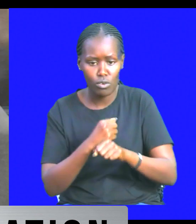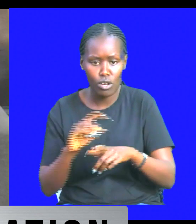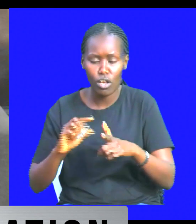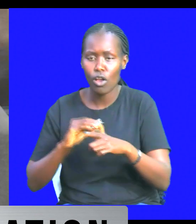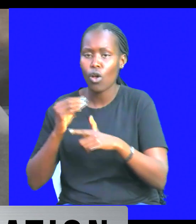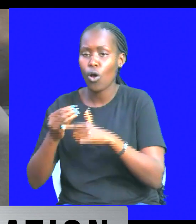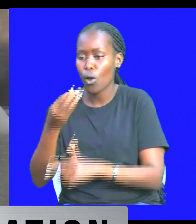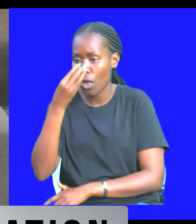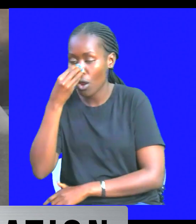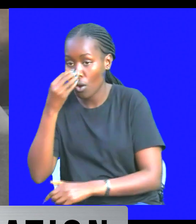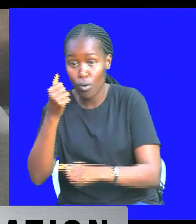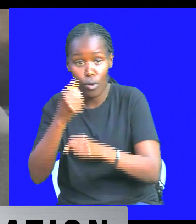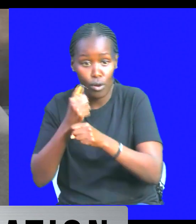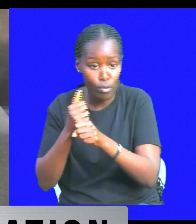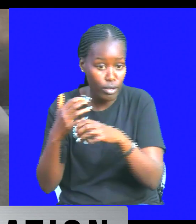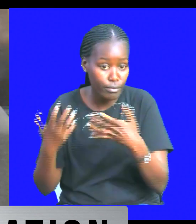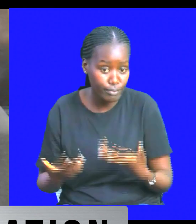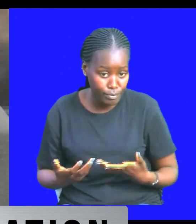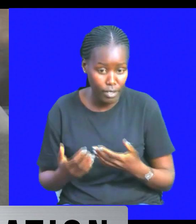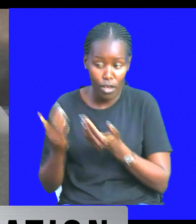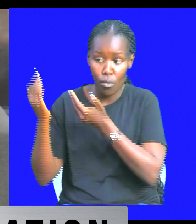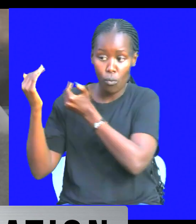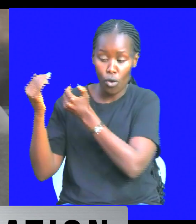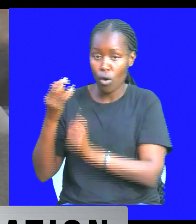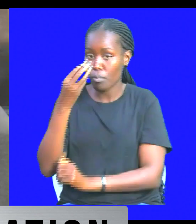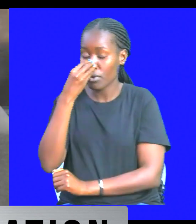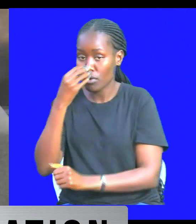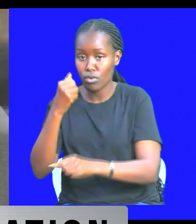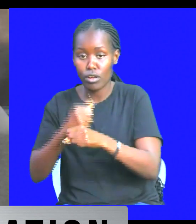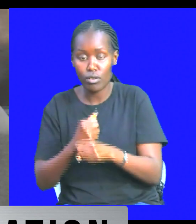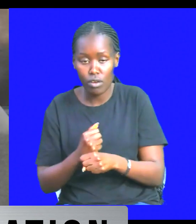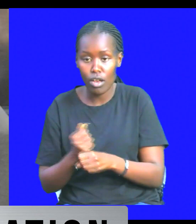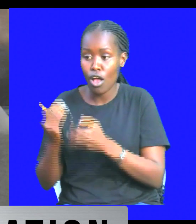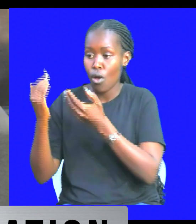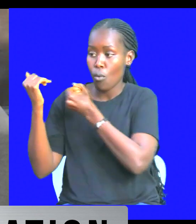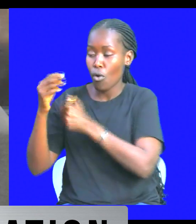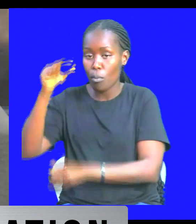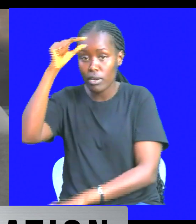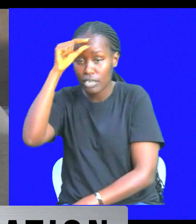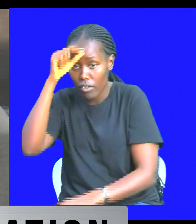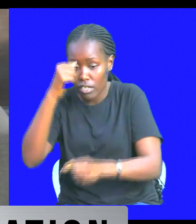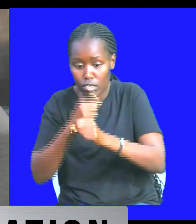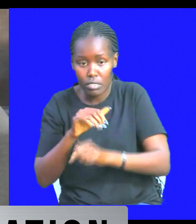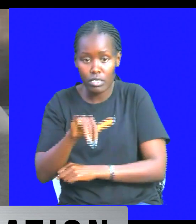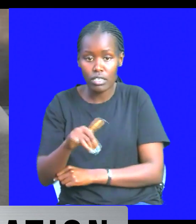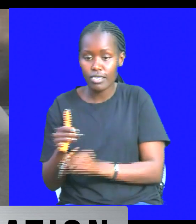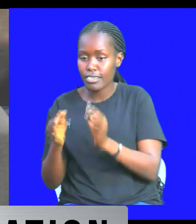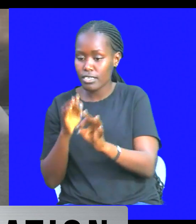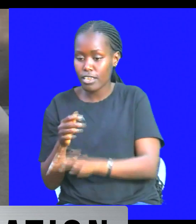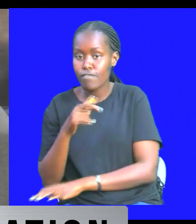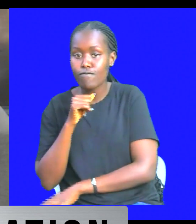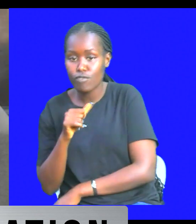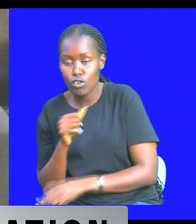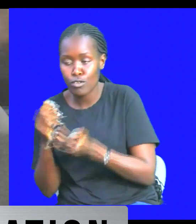at work? Let's hope it is Ruto at work. Let's hope it is government that does that. Because if it's not, then